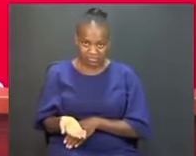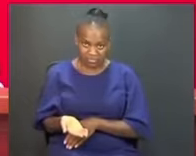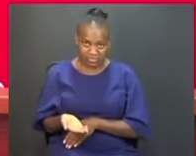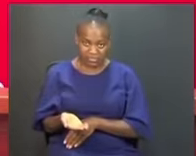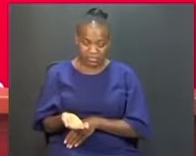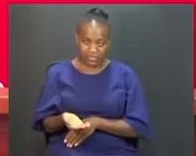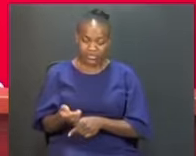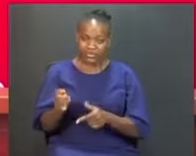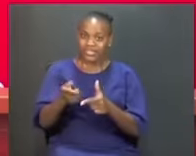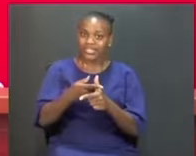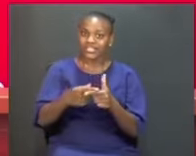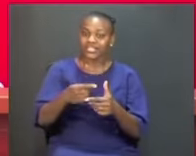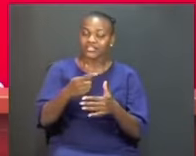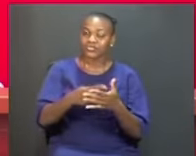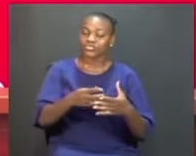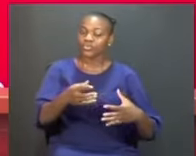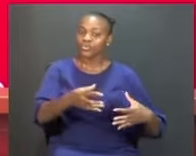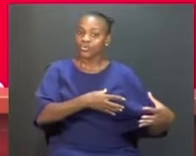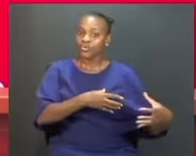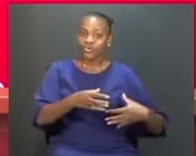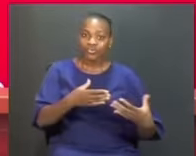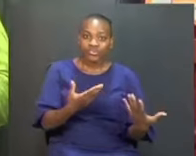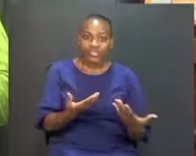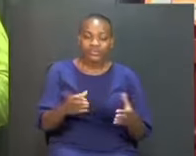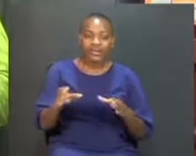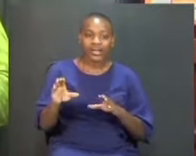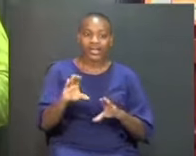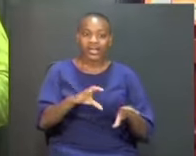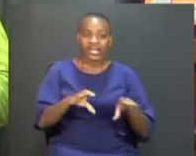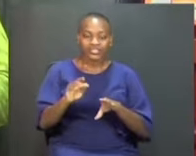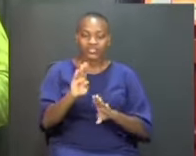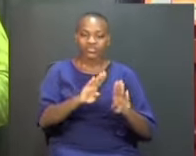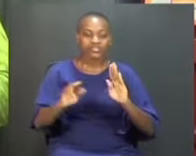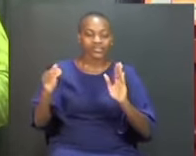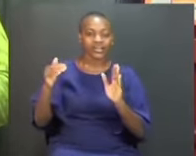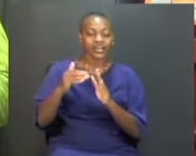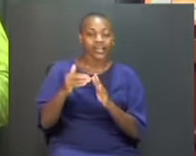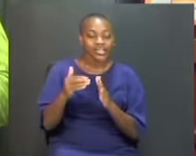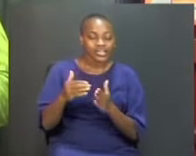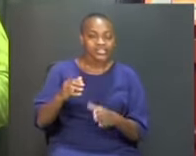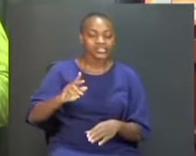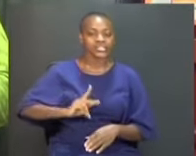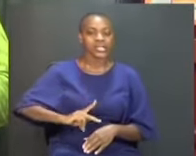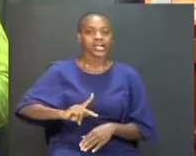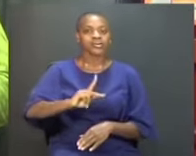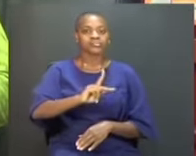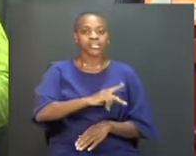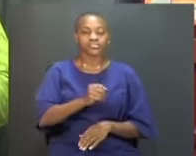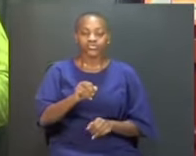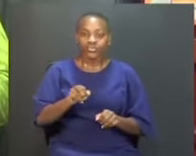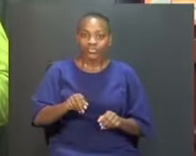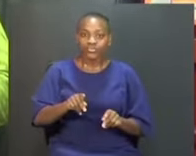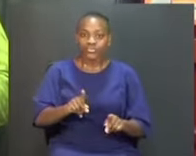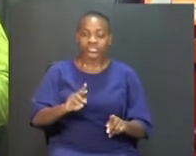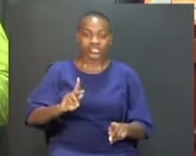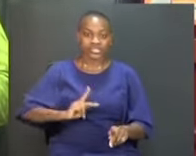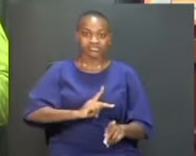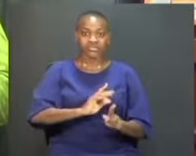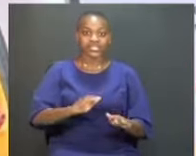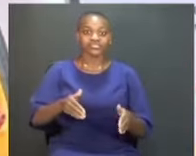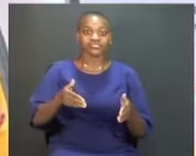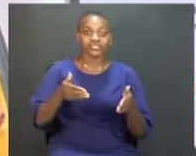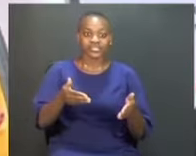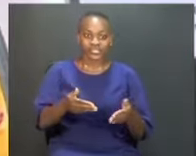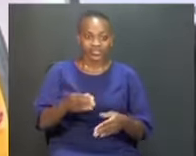next one is complaints of contempt of Parliament or breach of parliamentary privilege. And that is why he stood up to seek